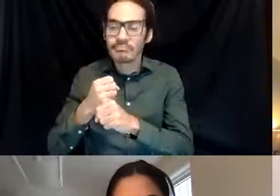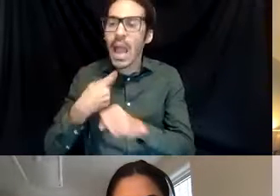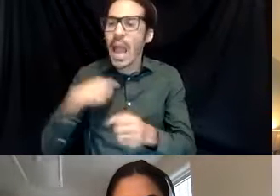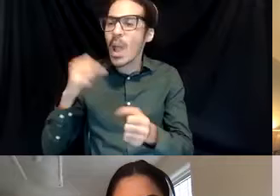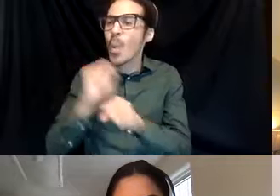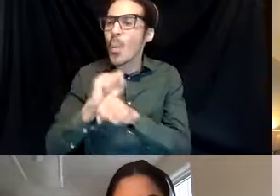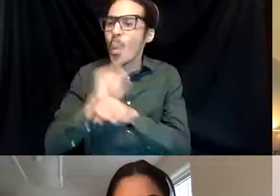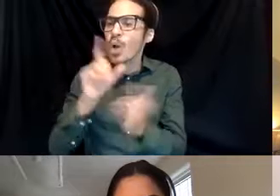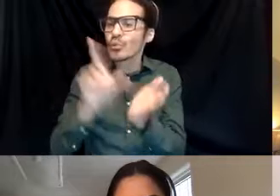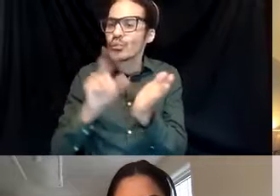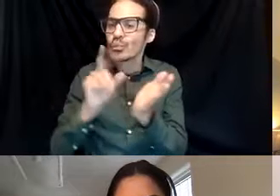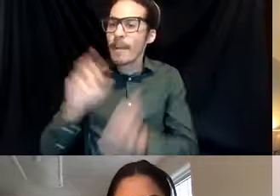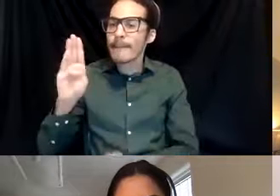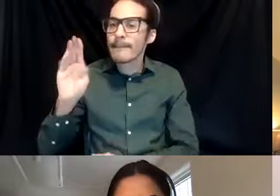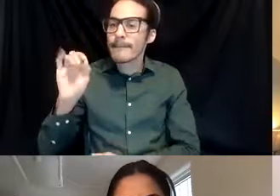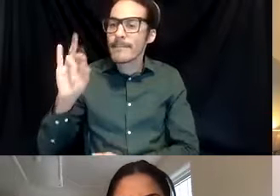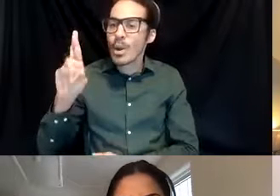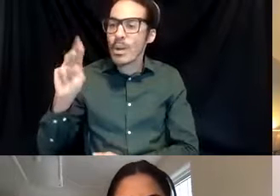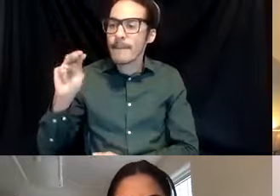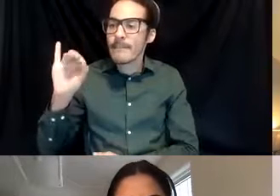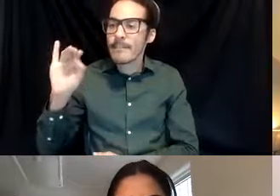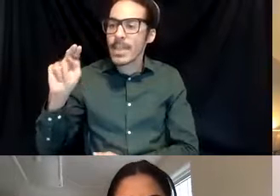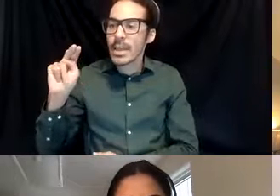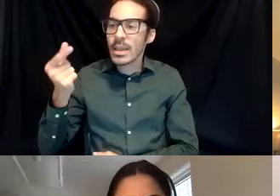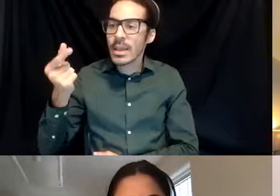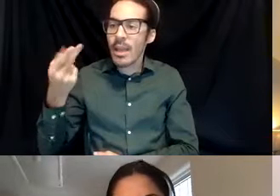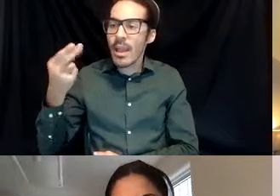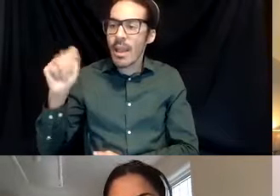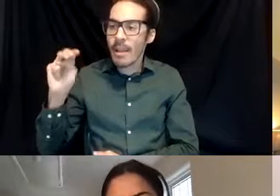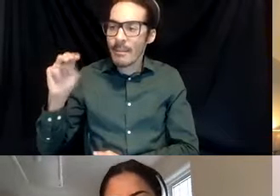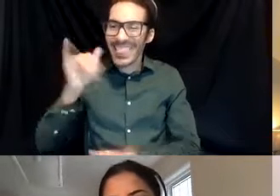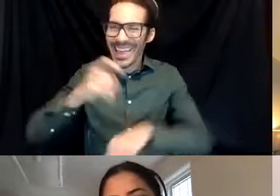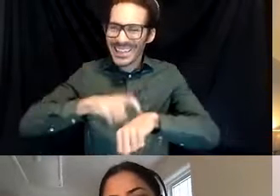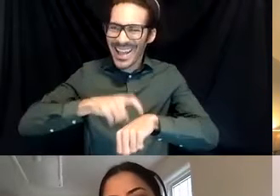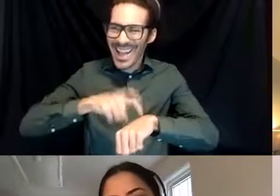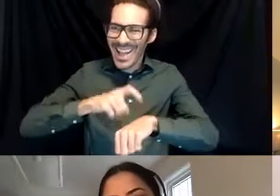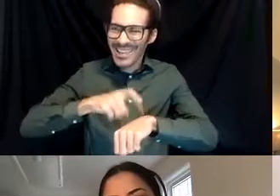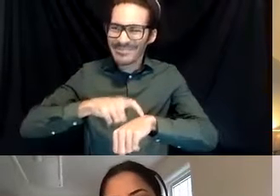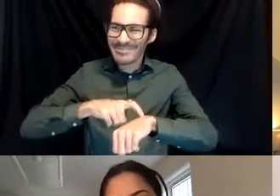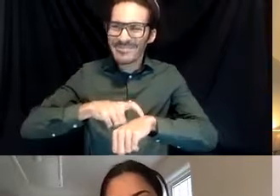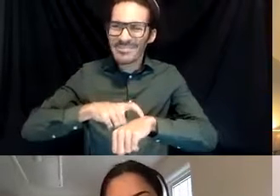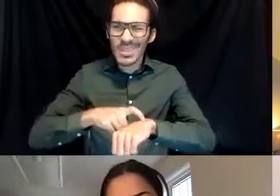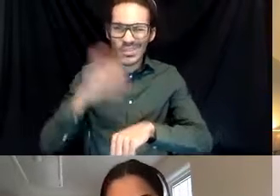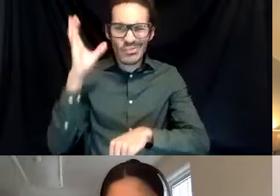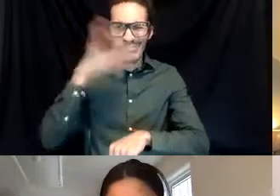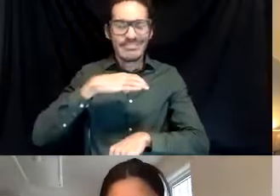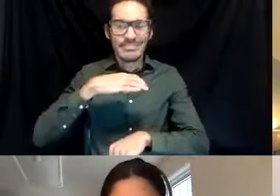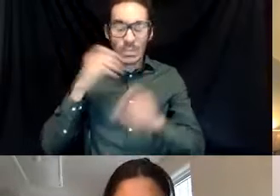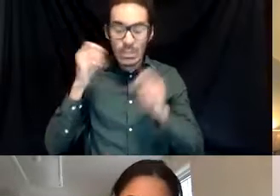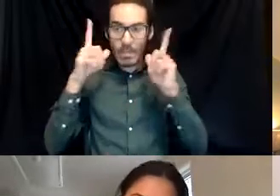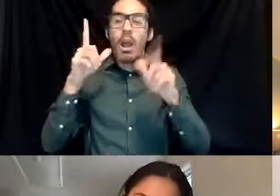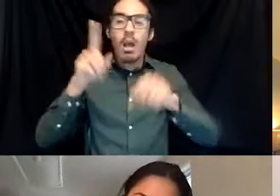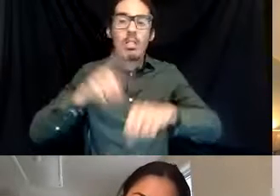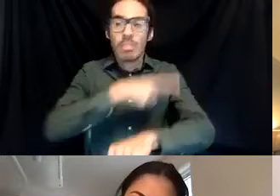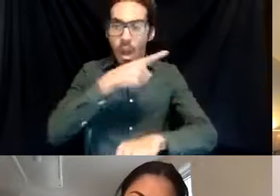there in Birmingham. And at that time, that was one of the most sort of unusual, surprising long distance moves